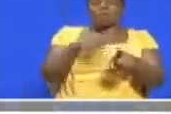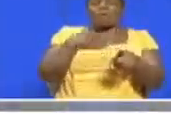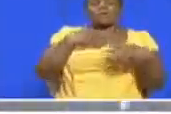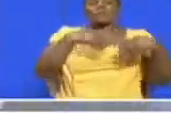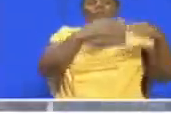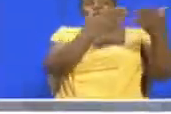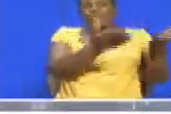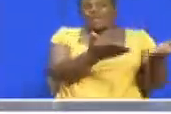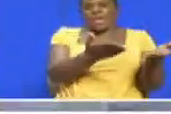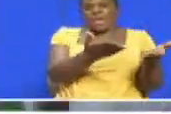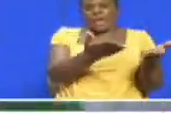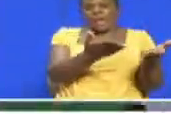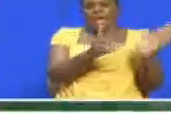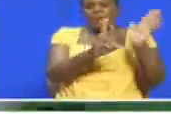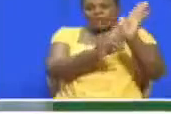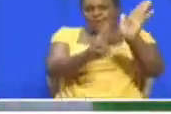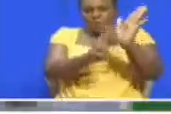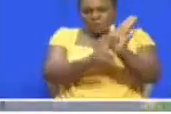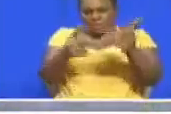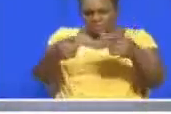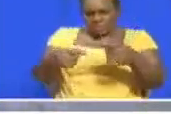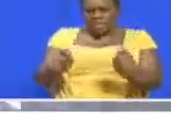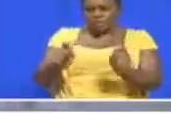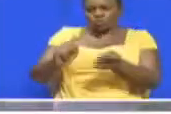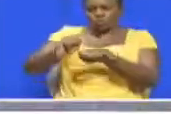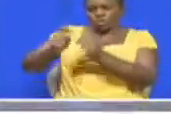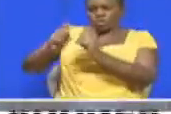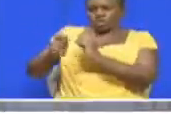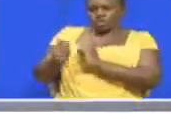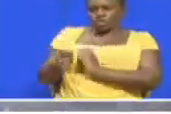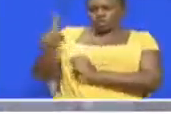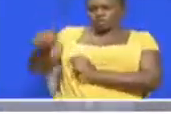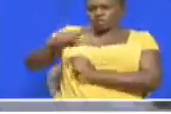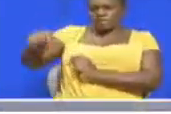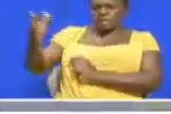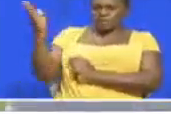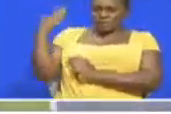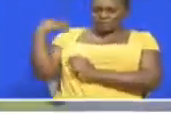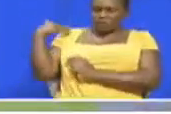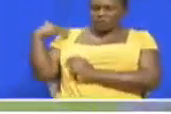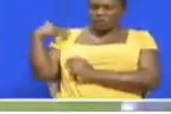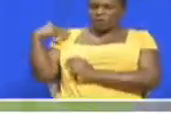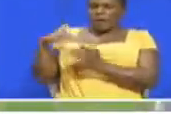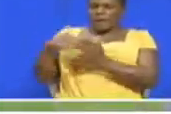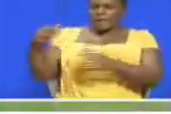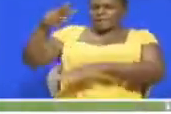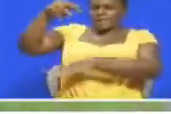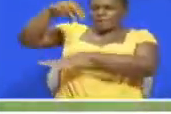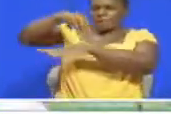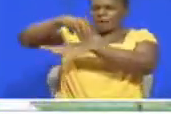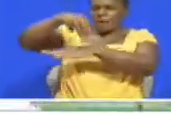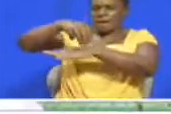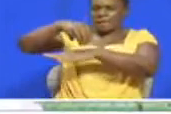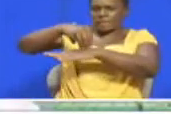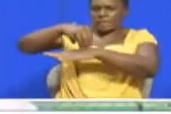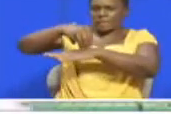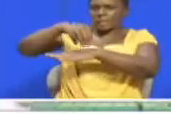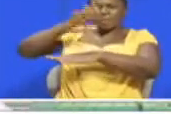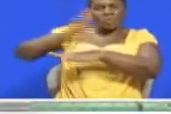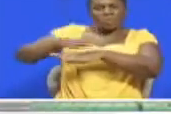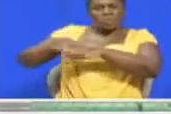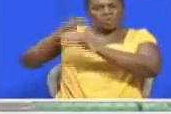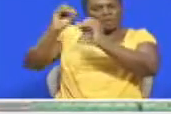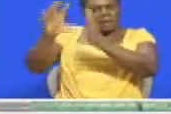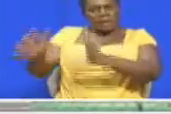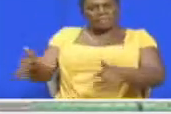out there, you know, and represent and try to make amends. Of course, our two previous outings against Mali, results are equal to favor.